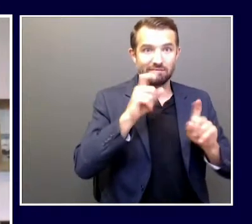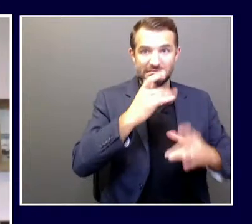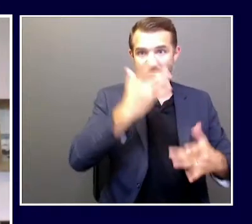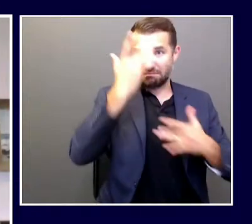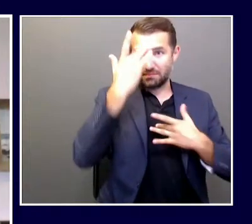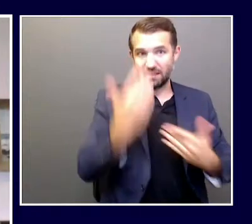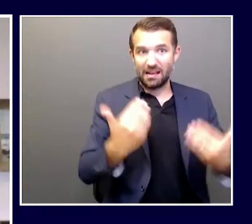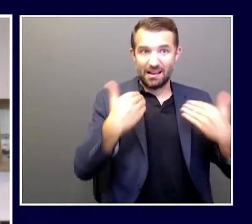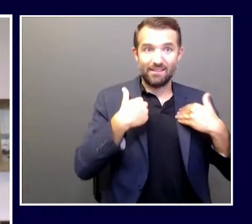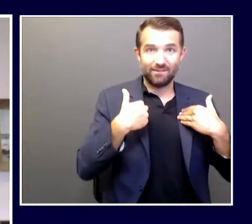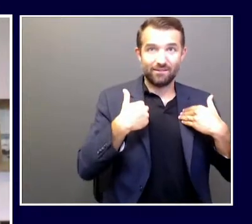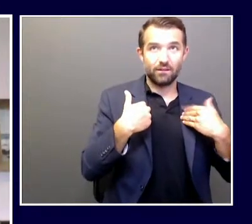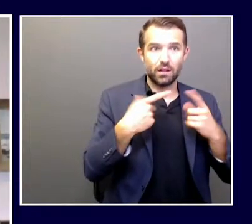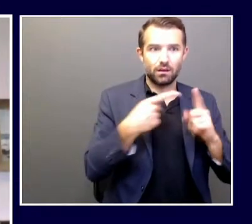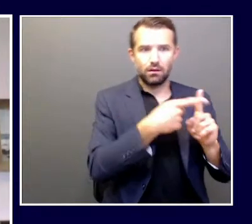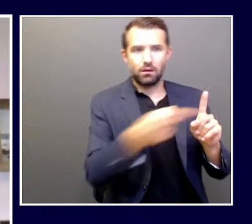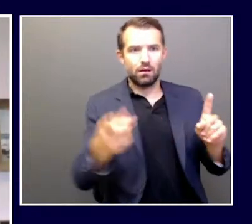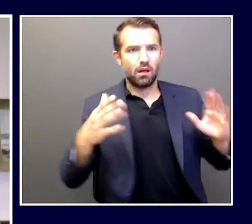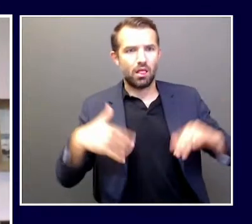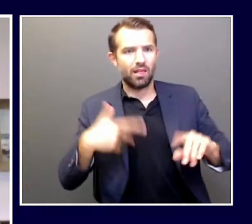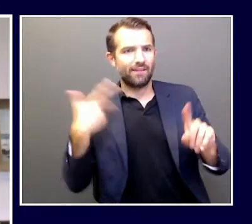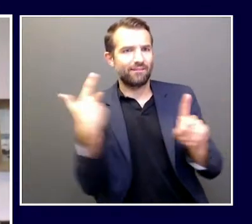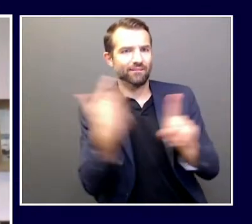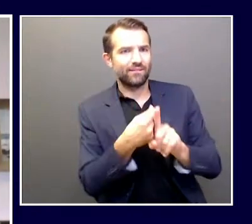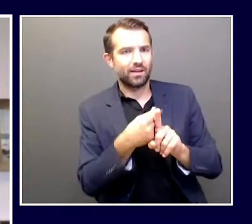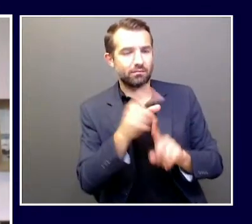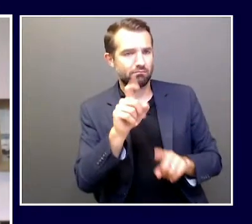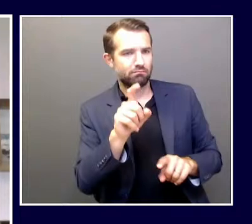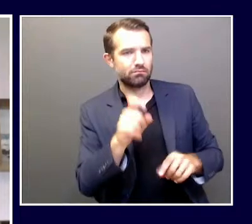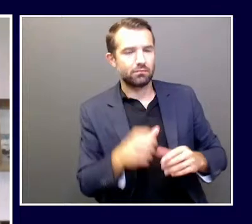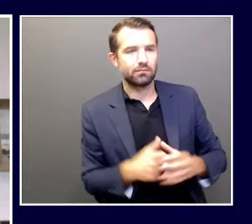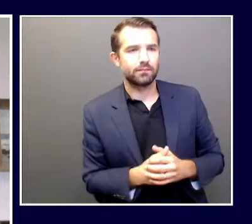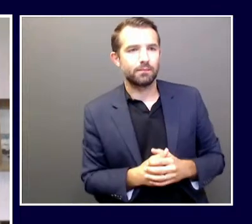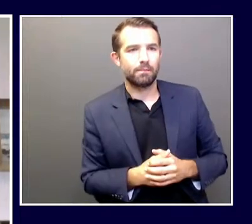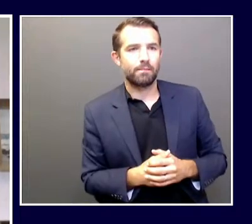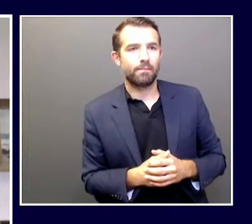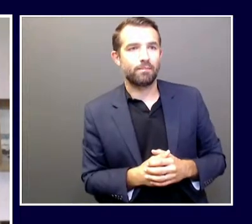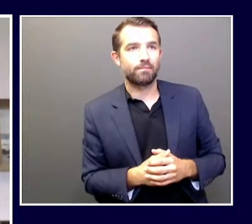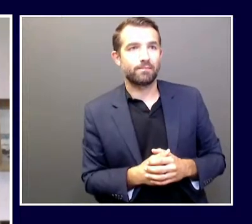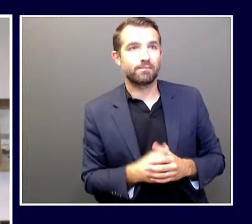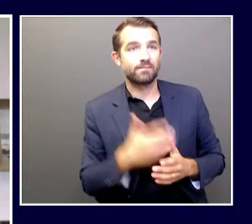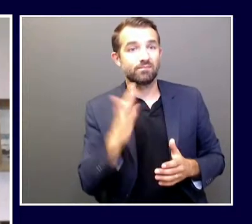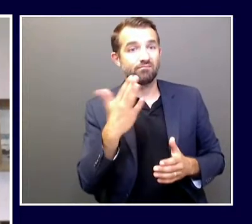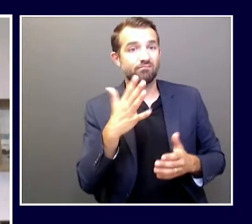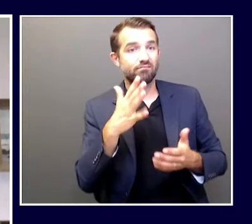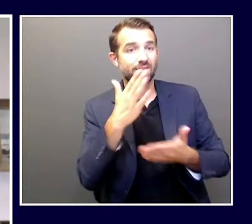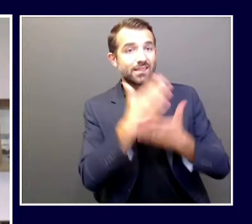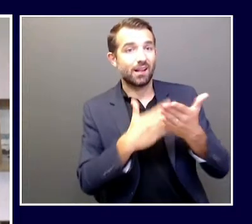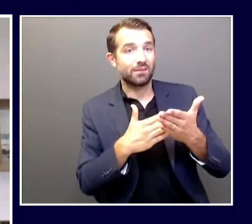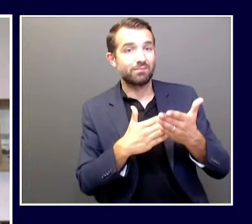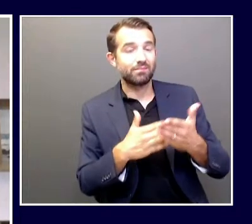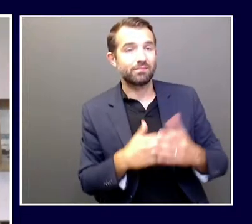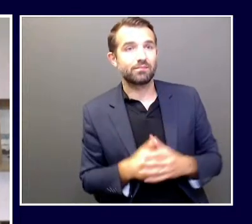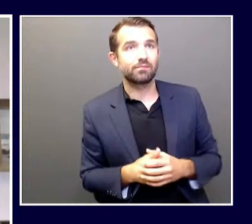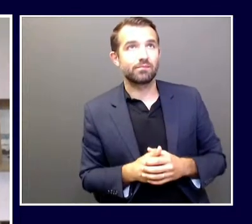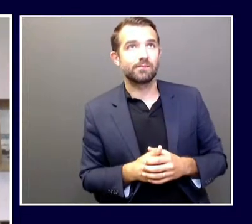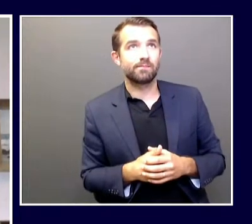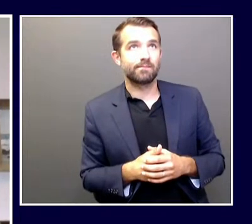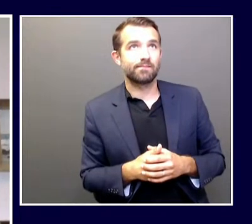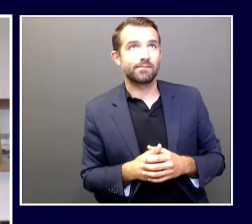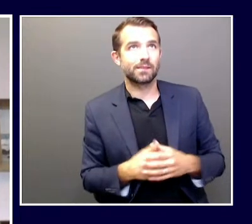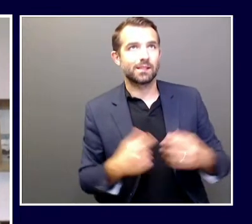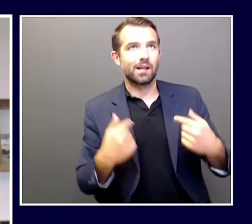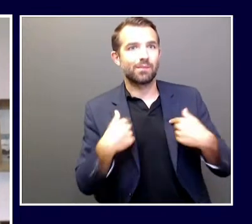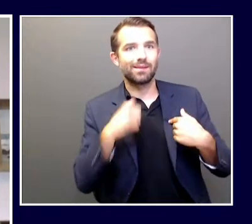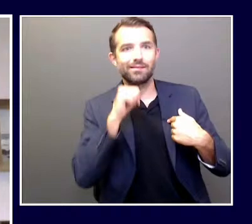healthcare facilities? So a little bit, Kevin. So in general, and I won't go facility by facility,